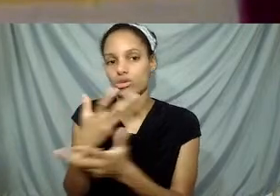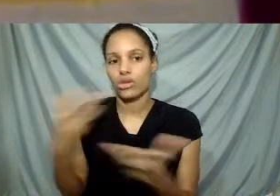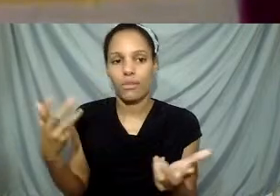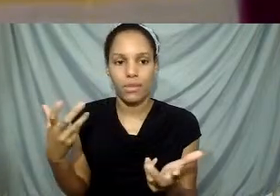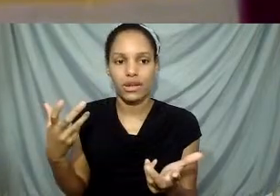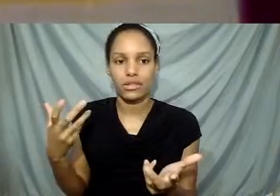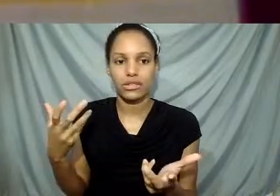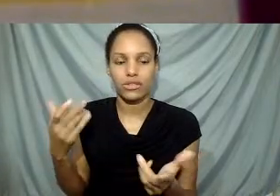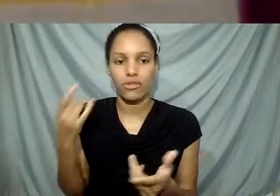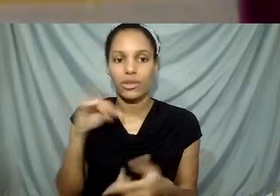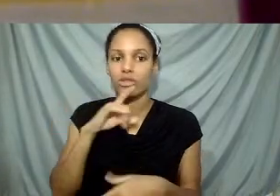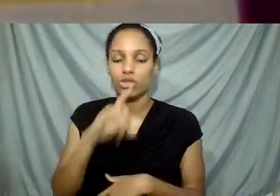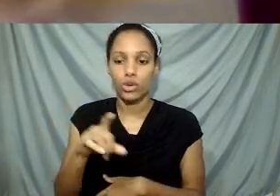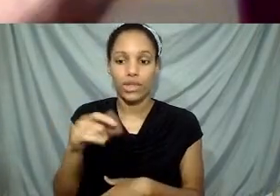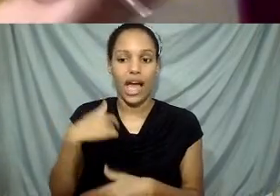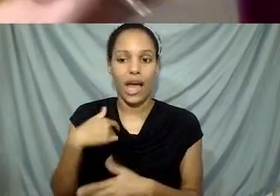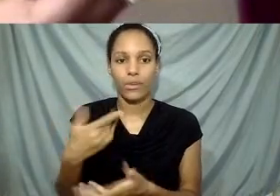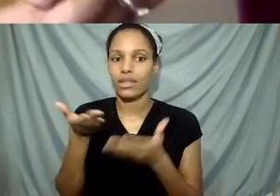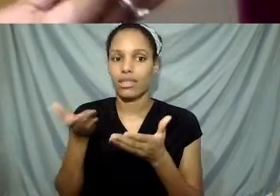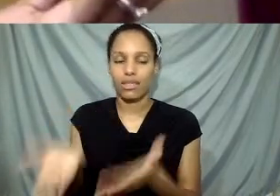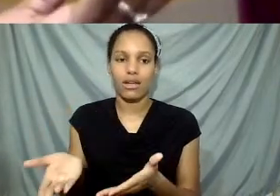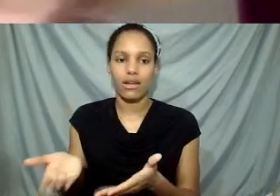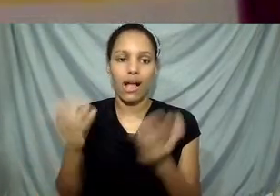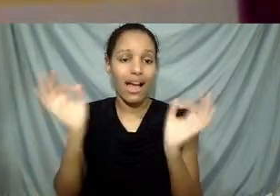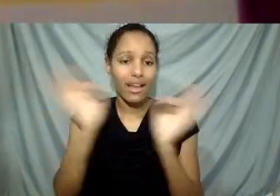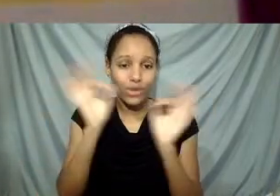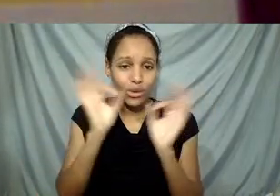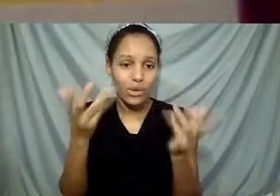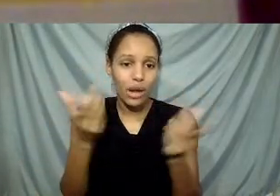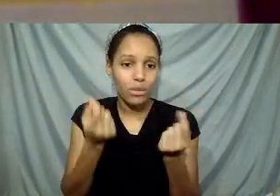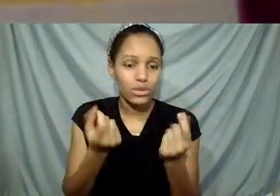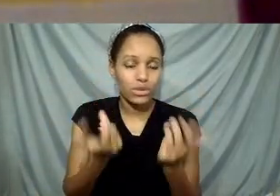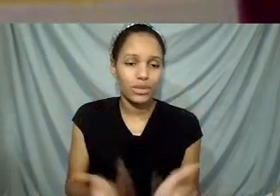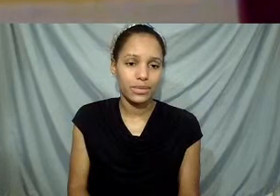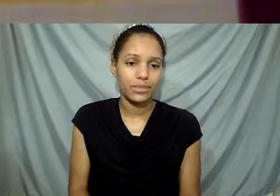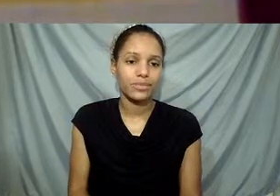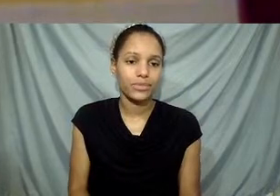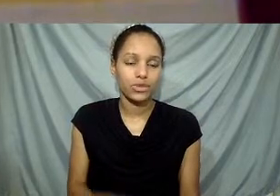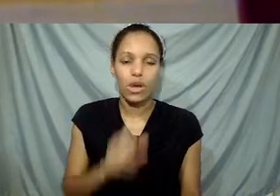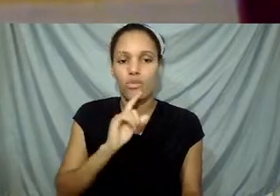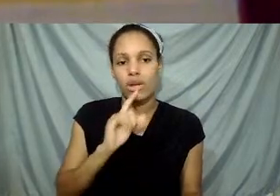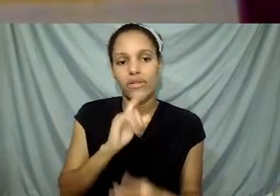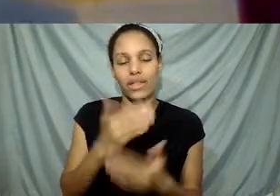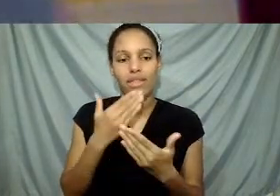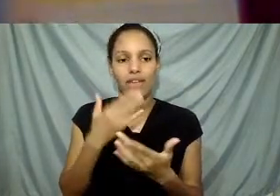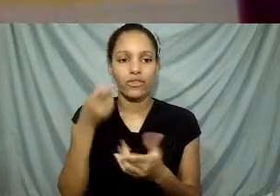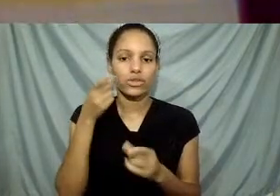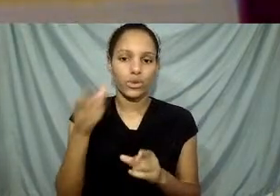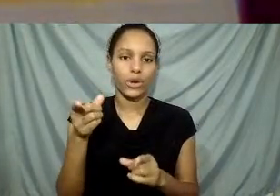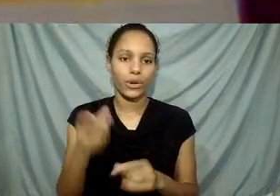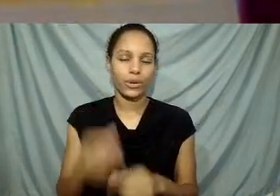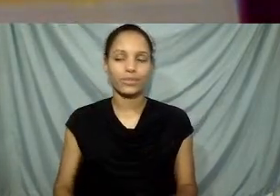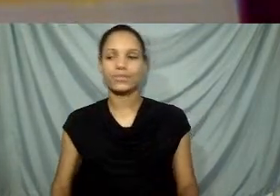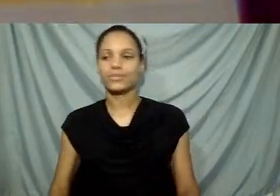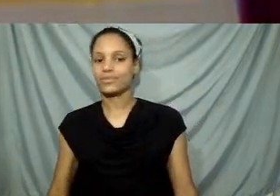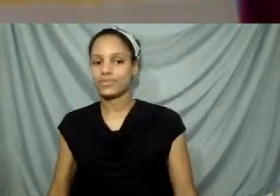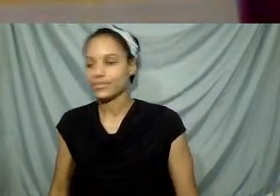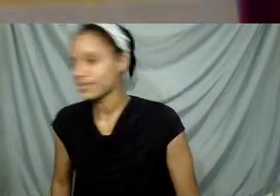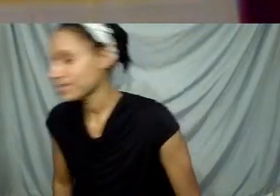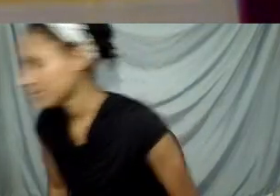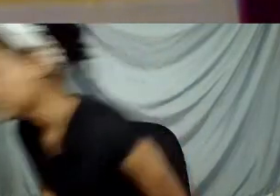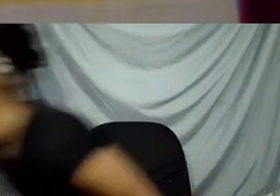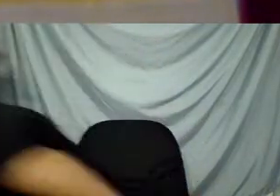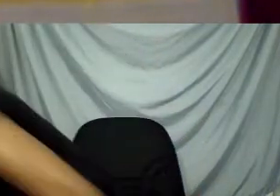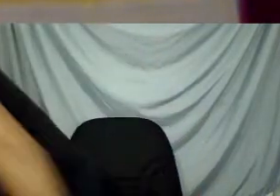for making sure that I got there. I didn't know what I was doing, so I'm very thankful to her. And professional performing